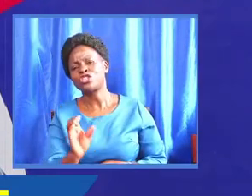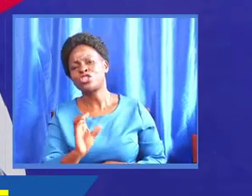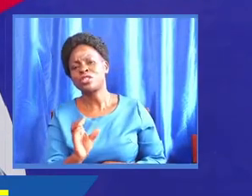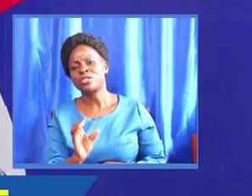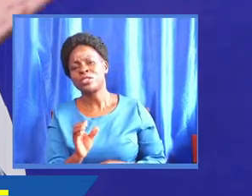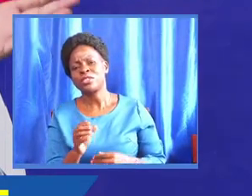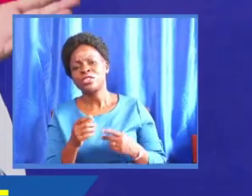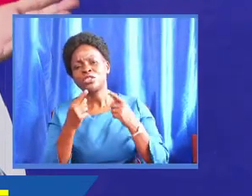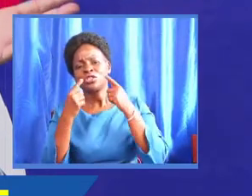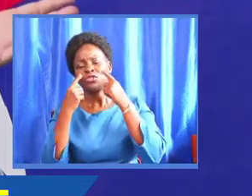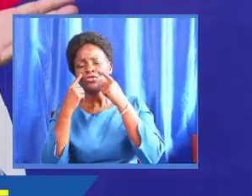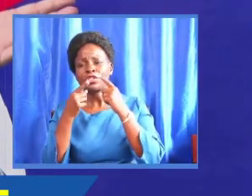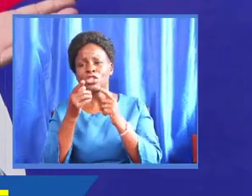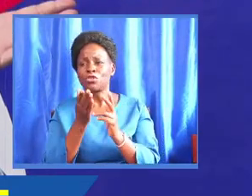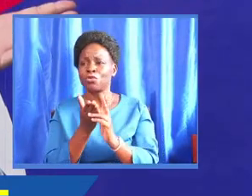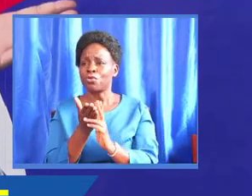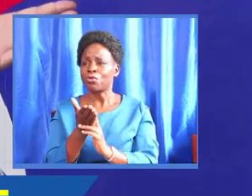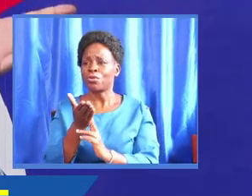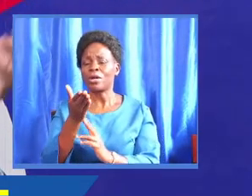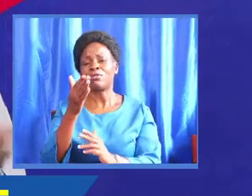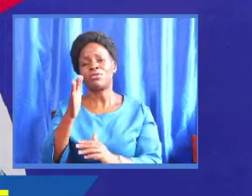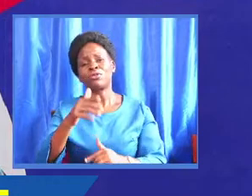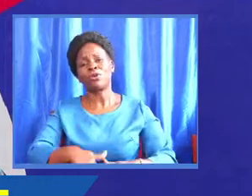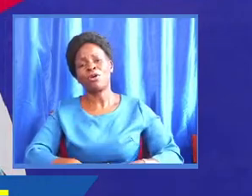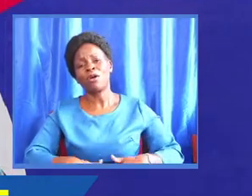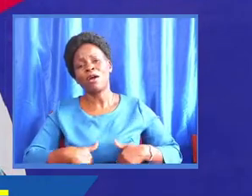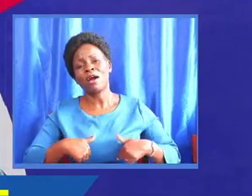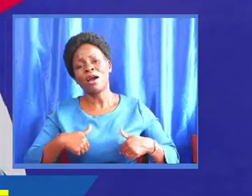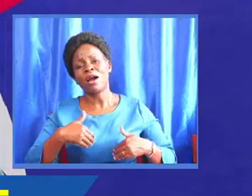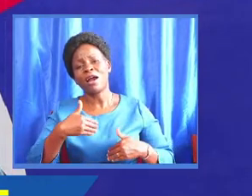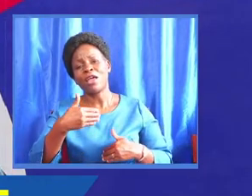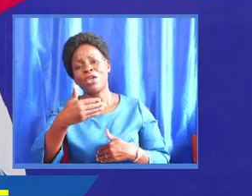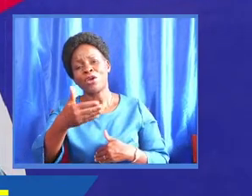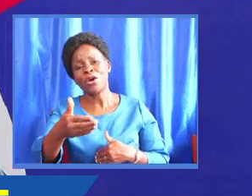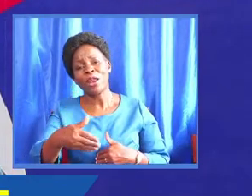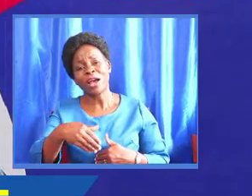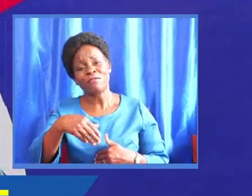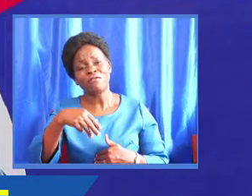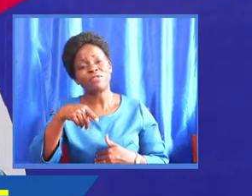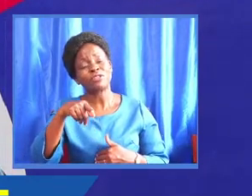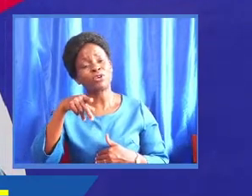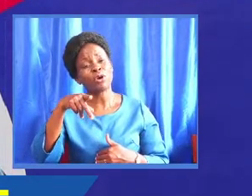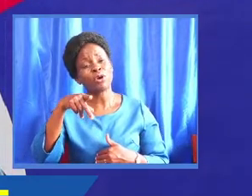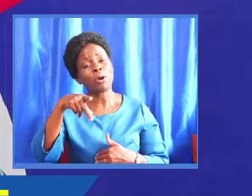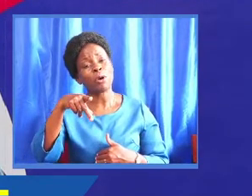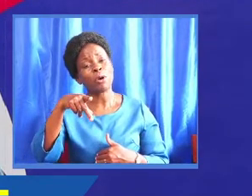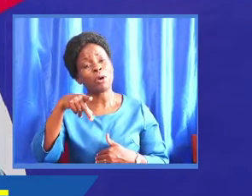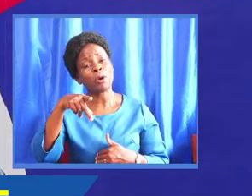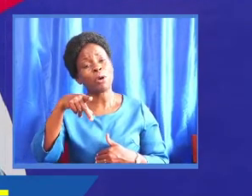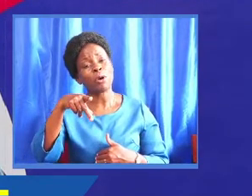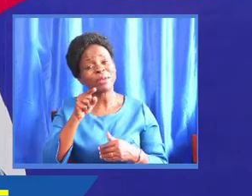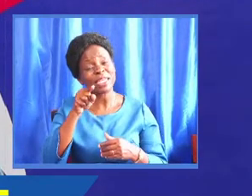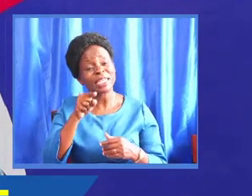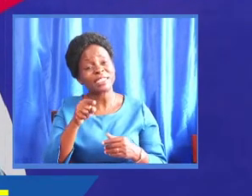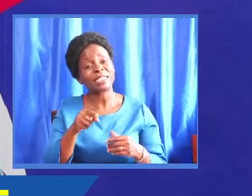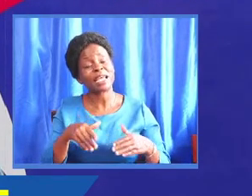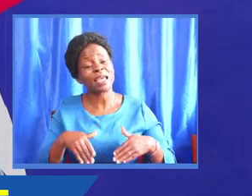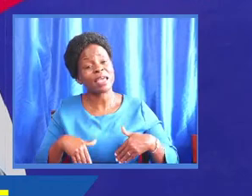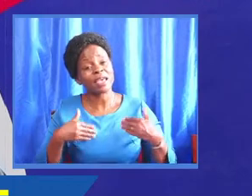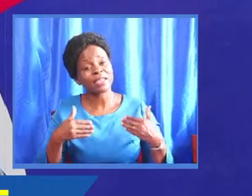to see you throughout your remaining life. So condominium is exciting, is going to be there. And